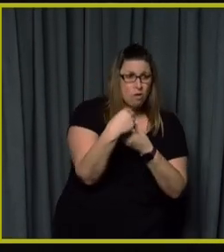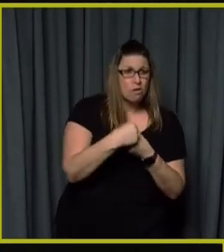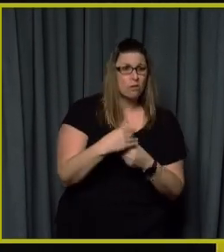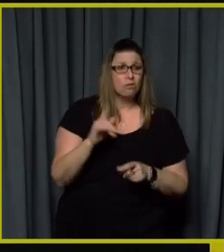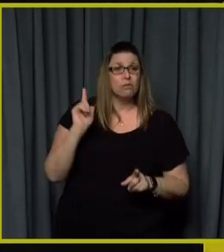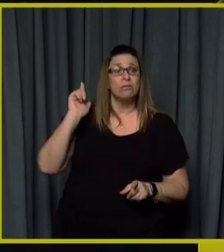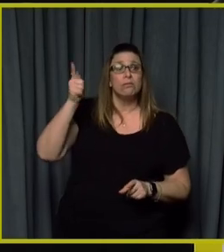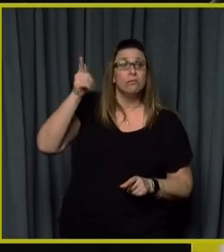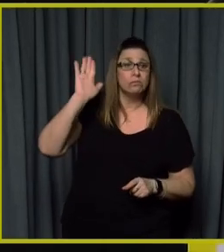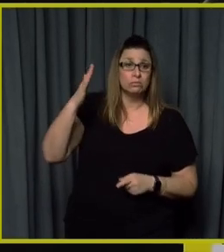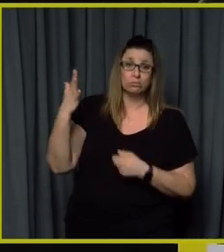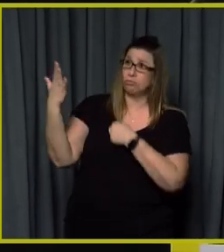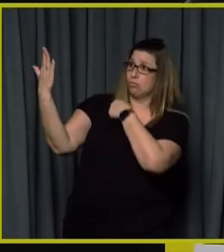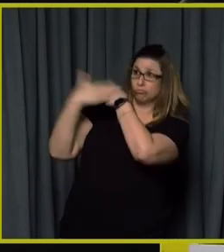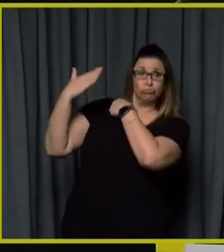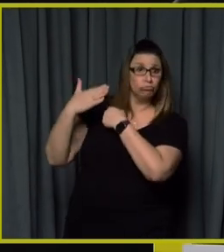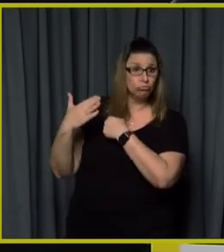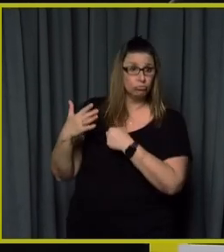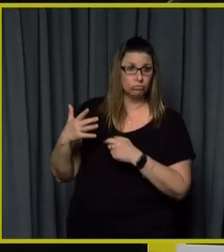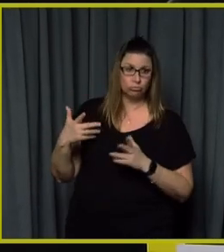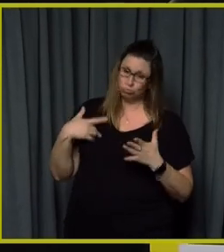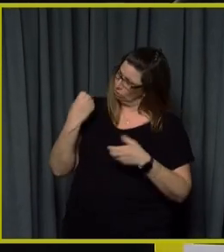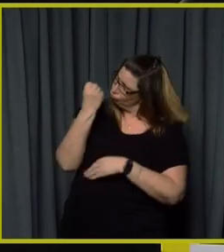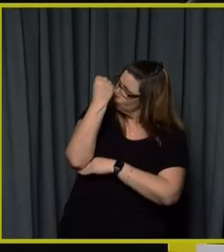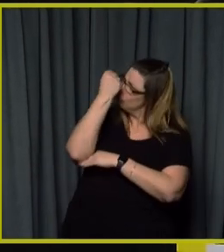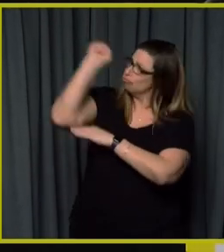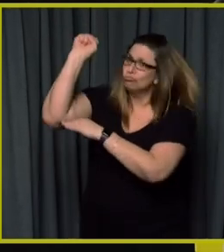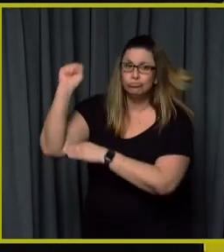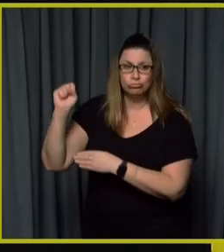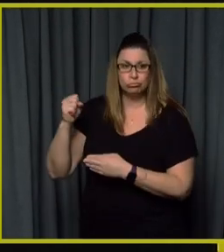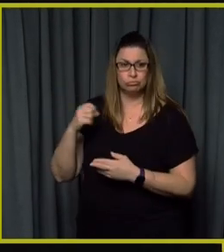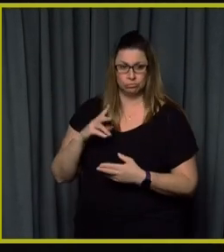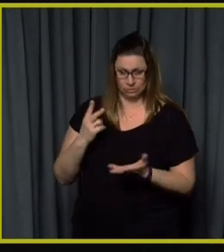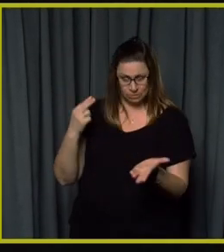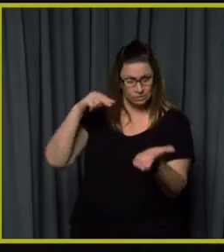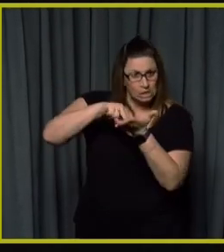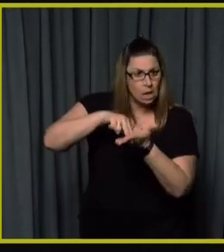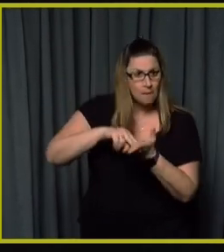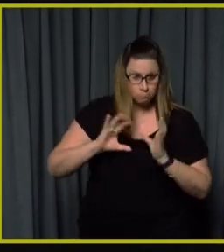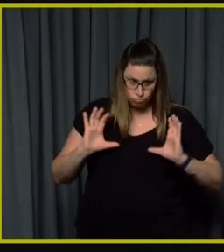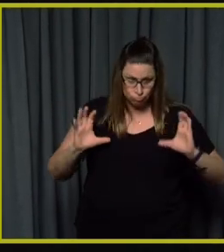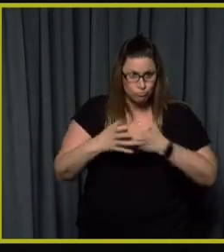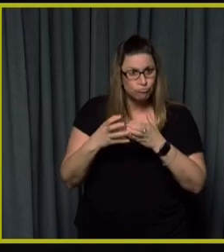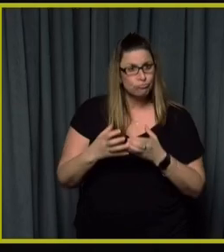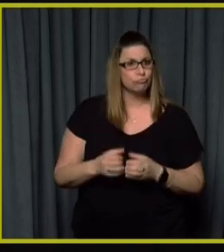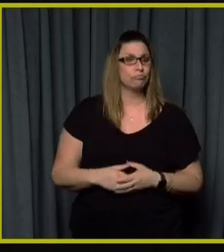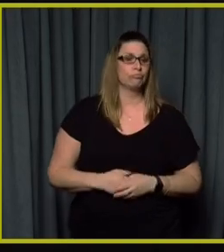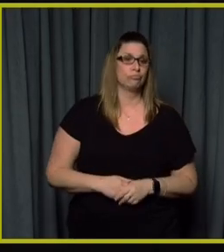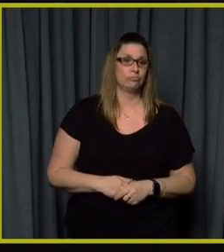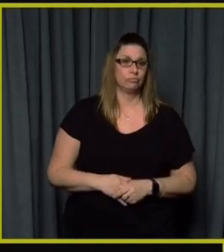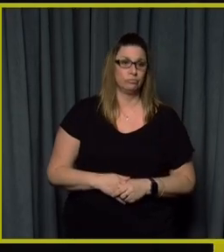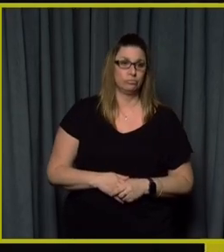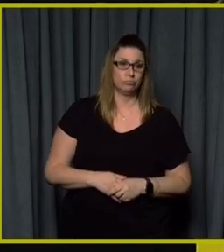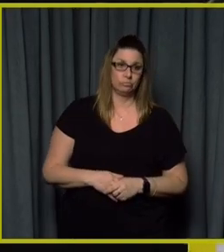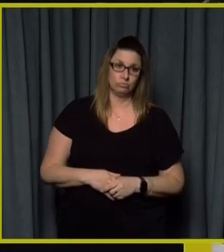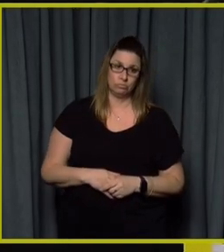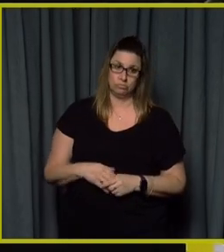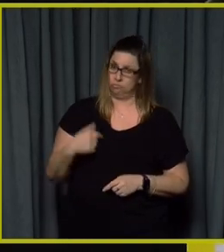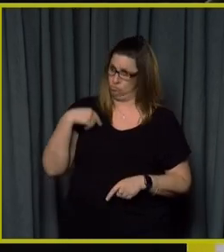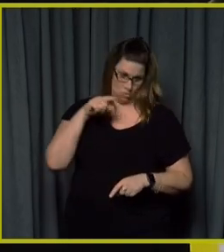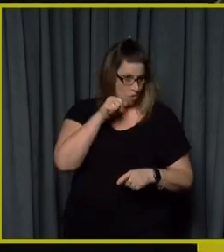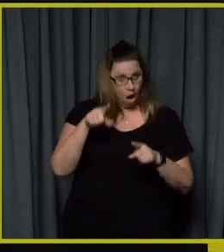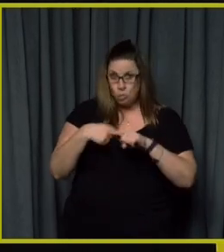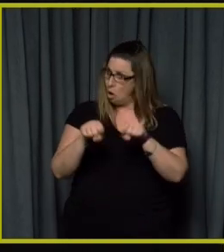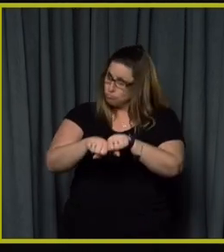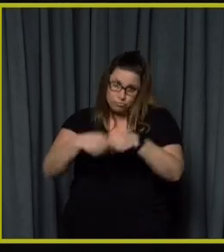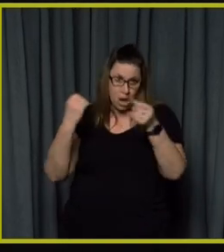that's too strong and too broad to be broken. The Poor People's Campaign needs